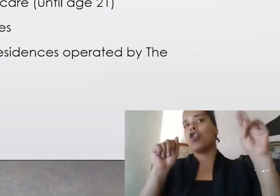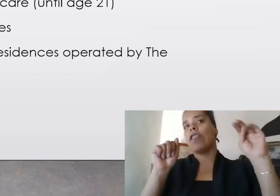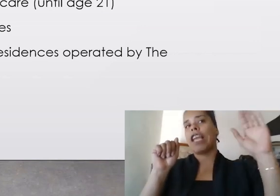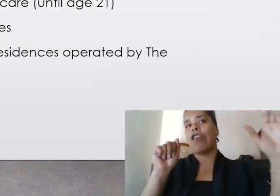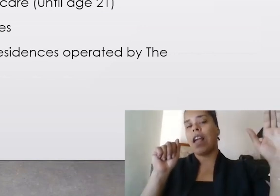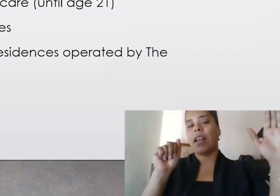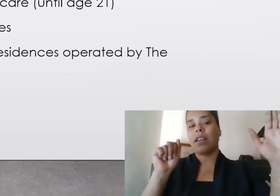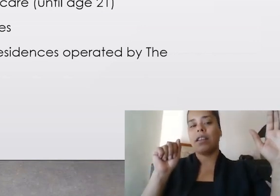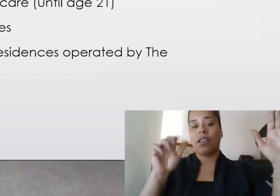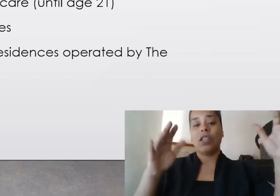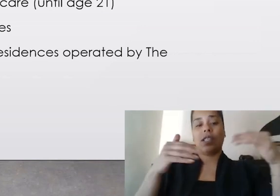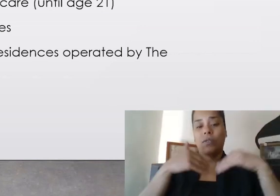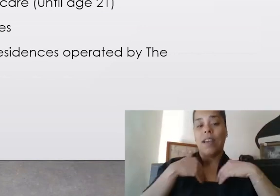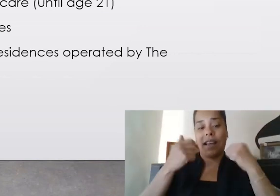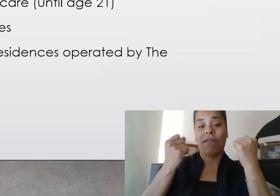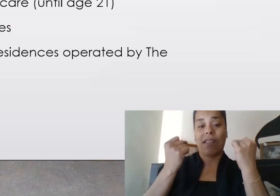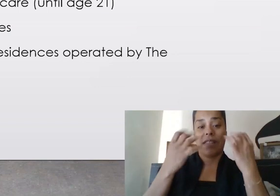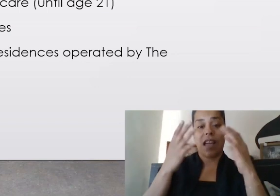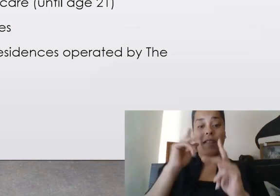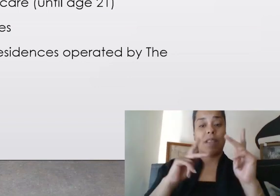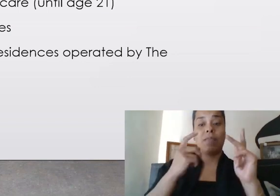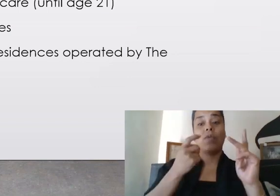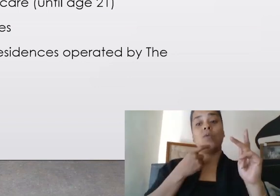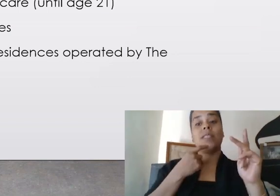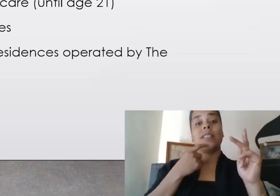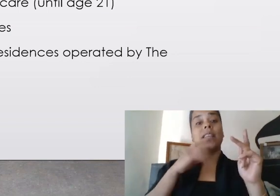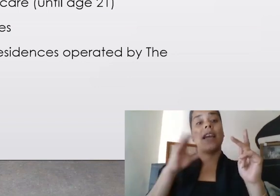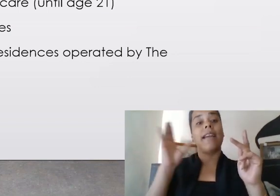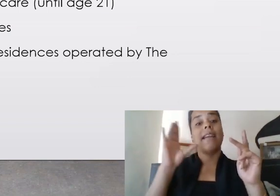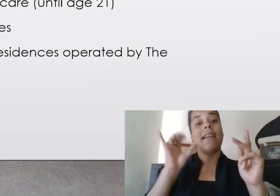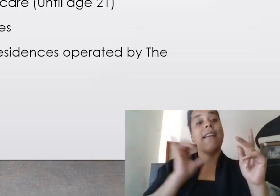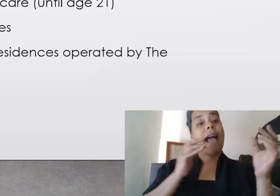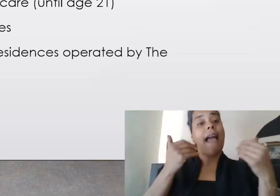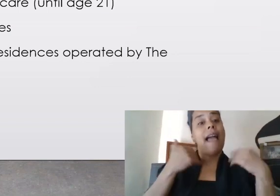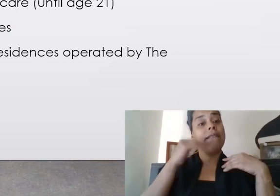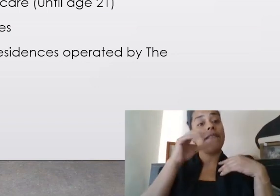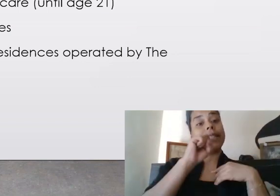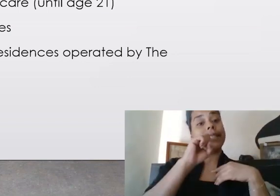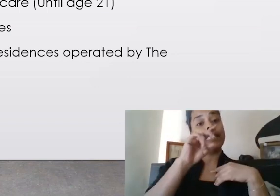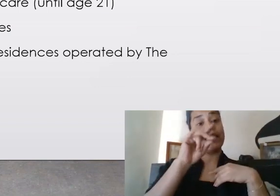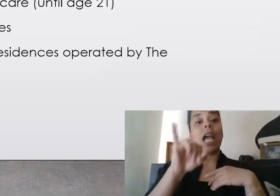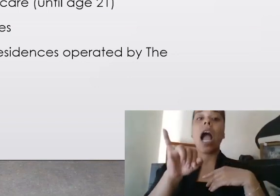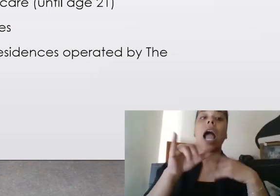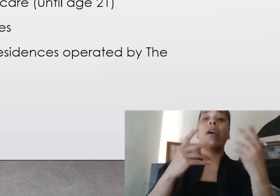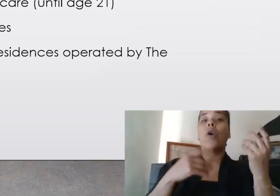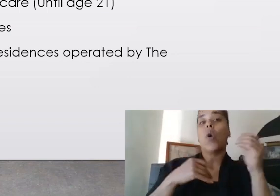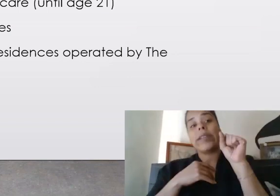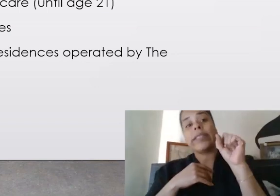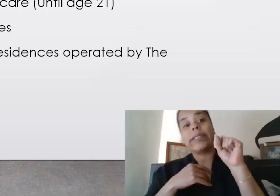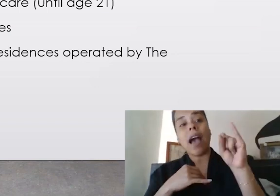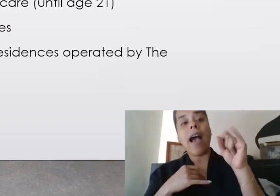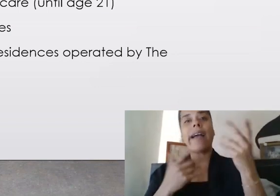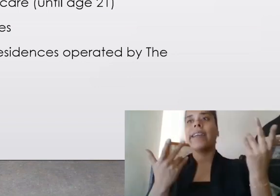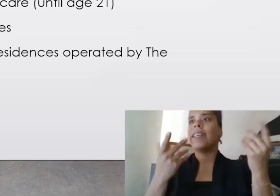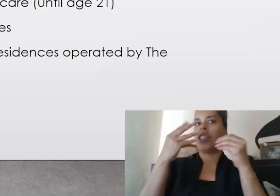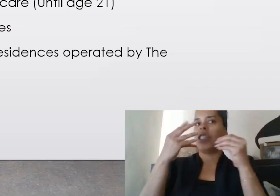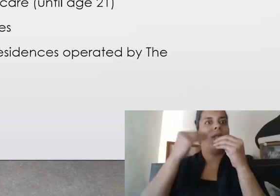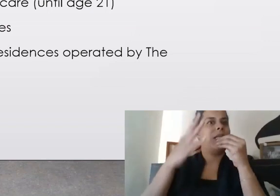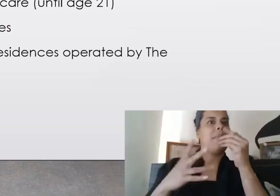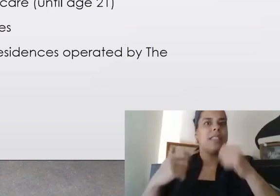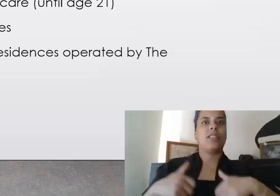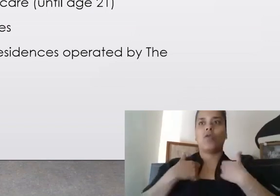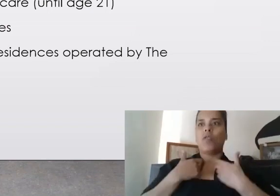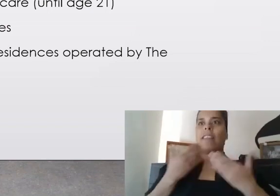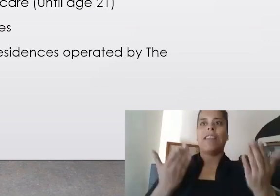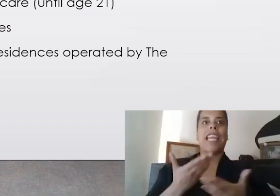a lot of individuals who say, hey, I have SSD, I have SSI. It's too expensive to live here in